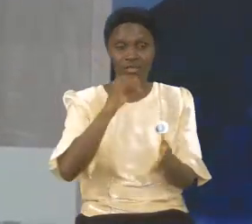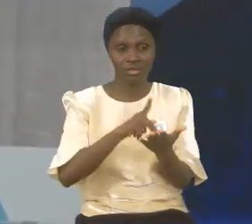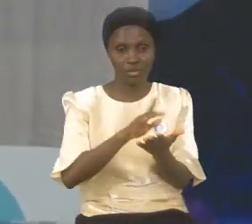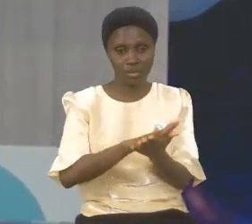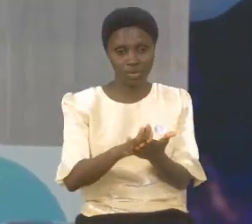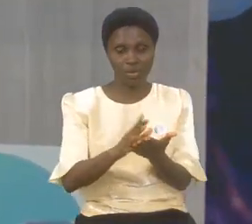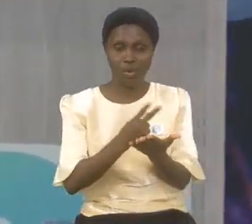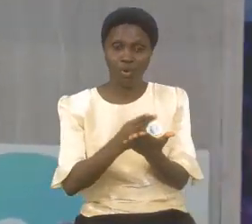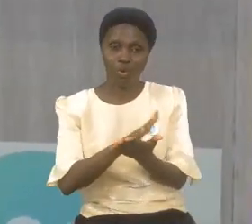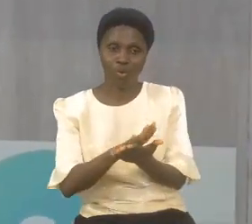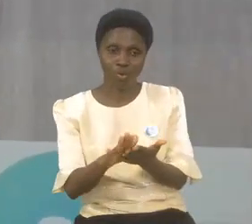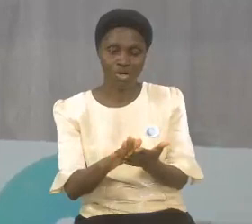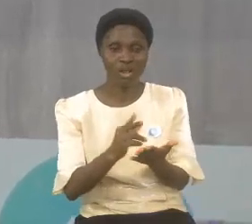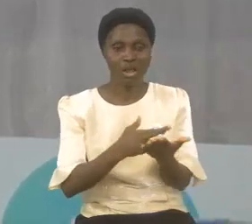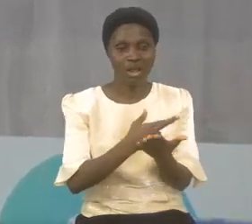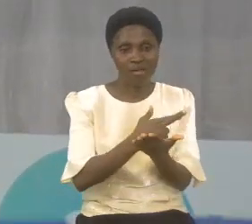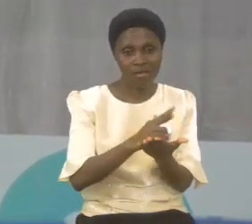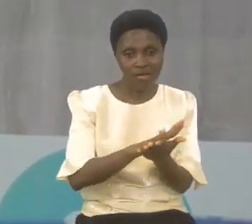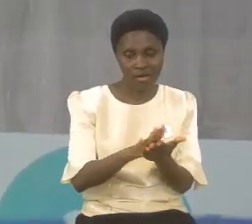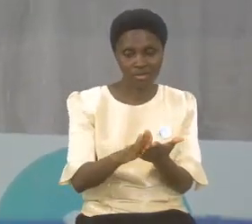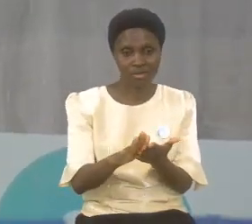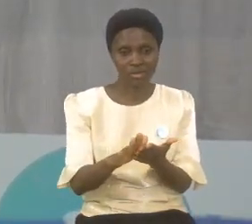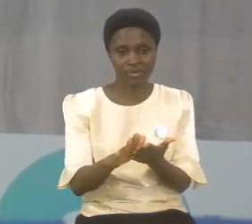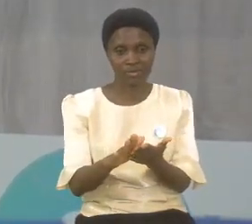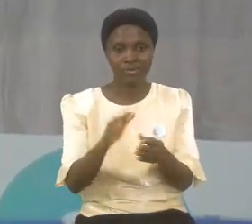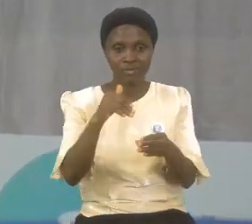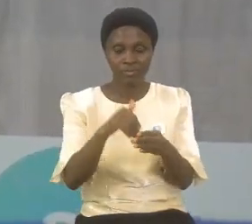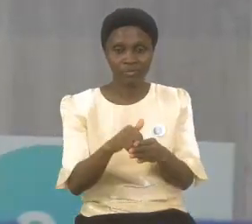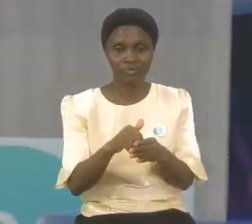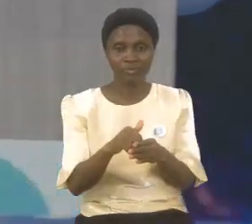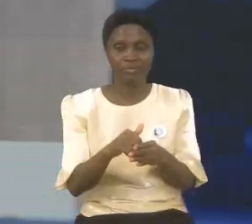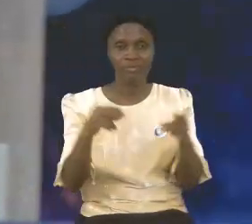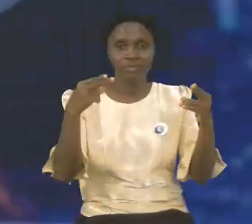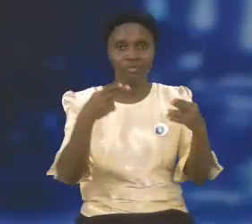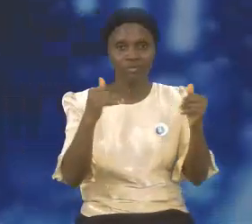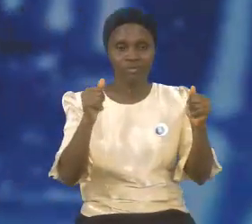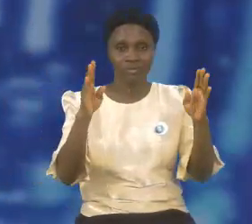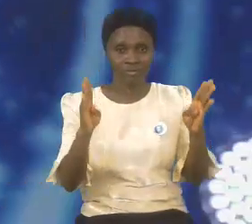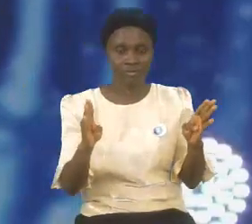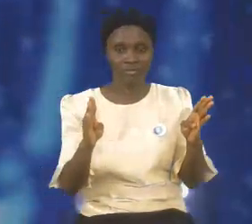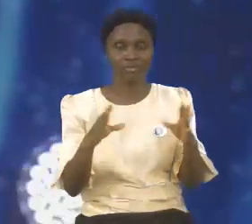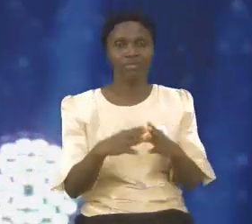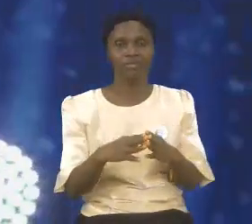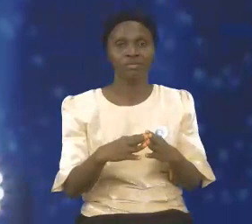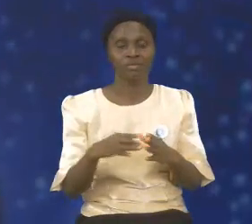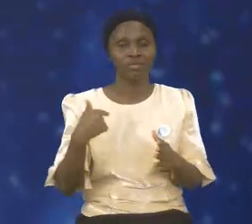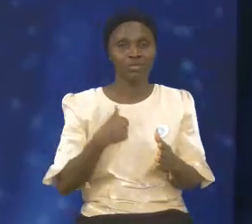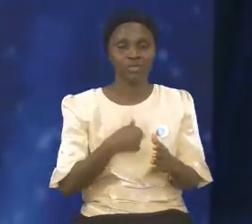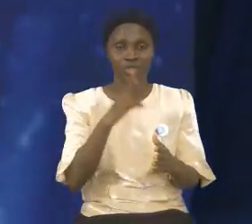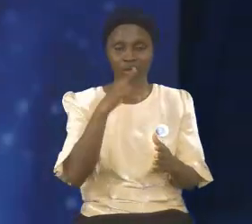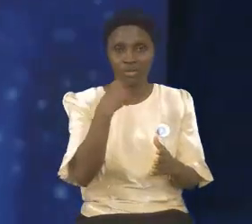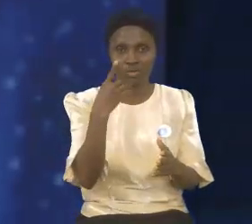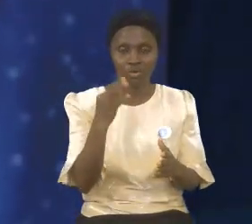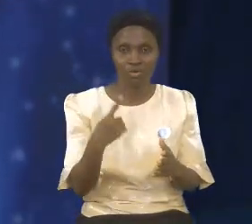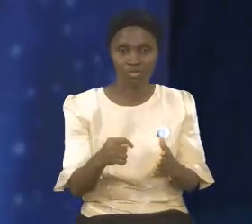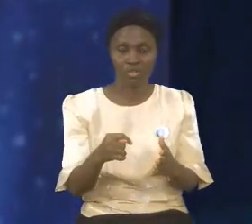righteous. In fact, in Habakkuk chapter 1, verse 13, we're told of the purity of God, and we're told